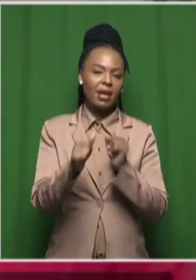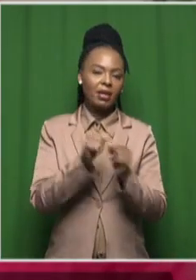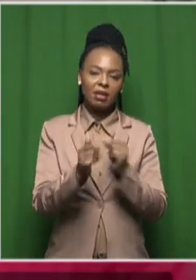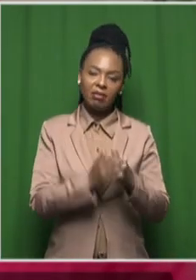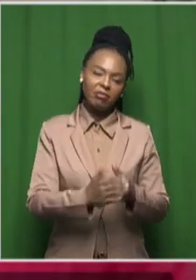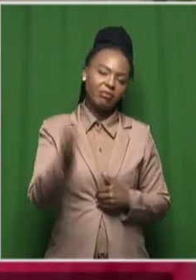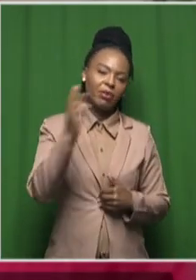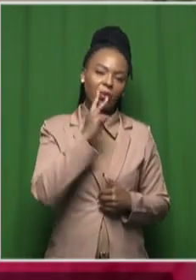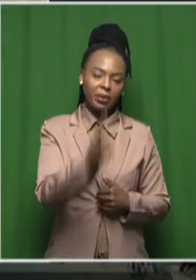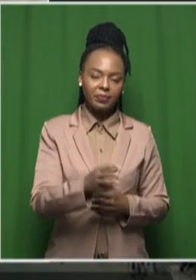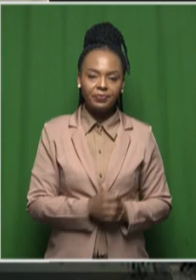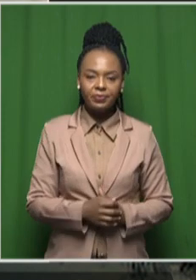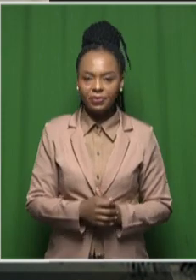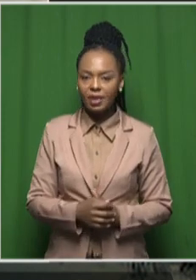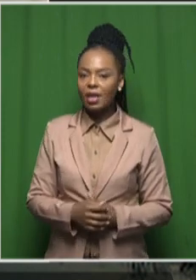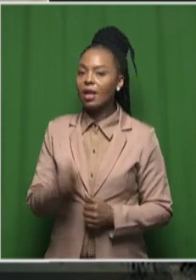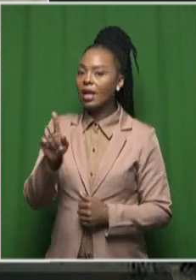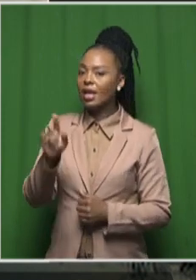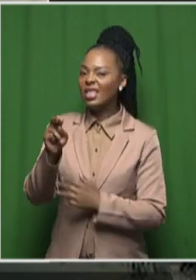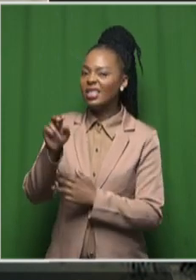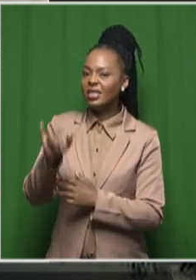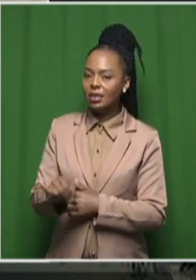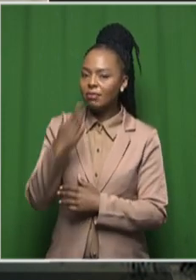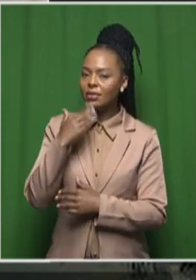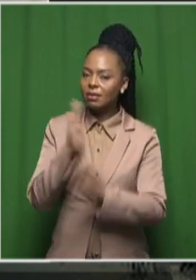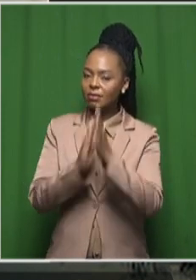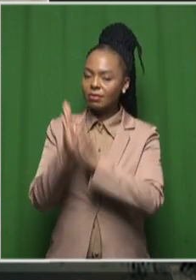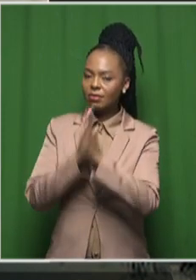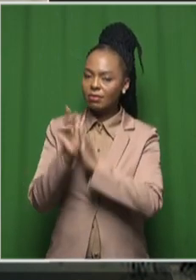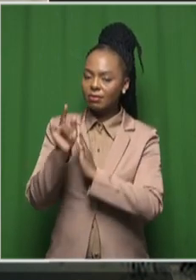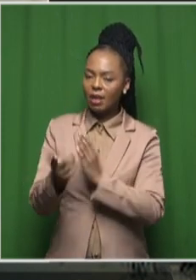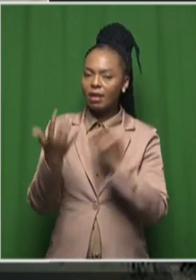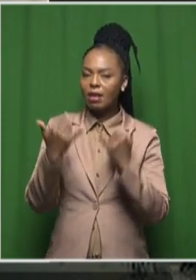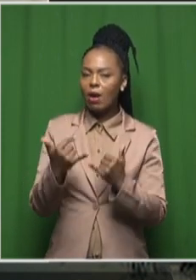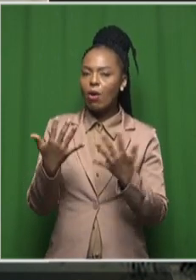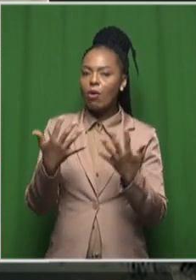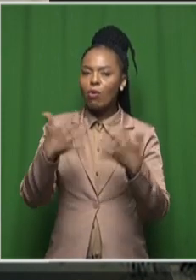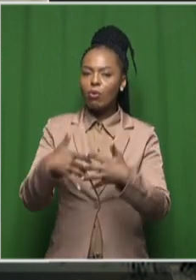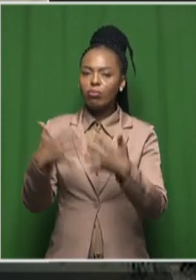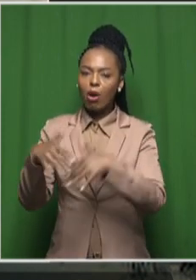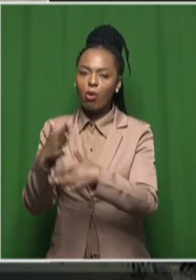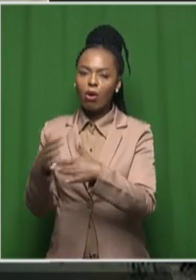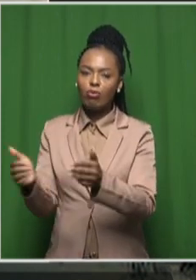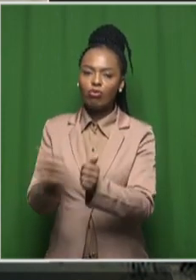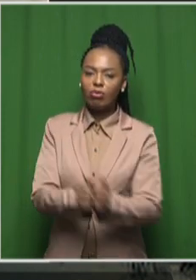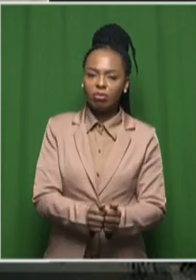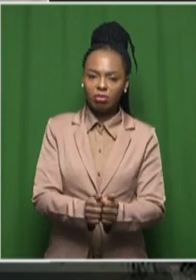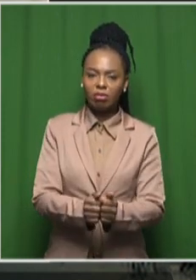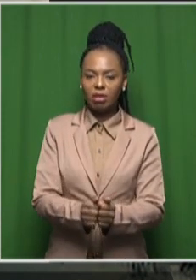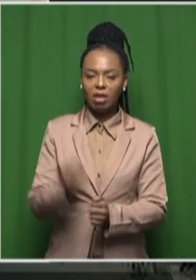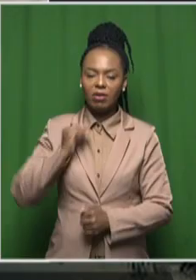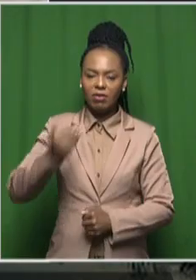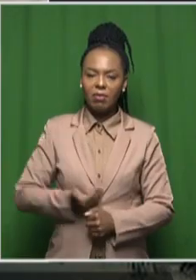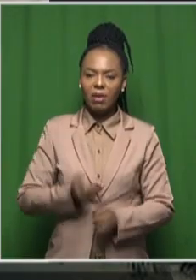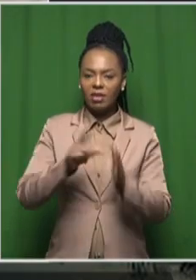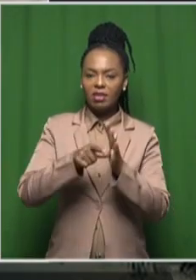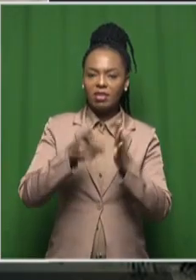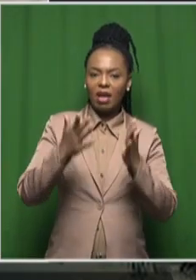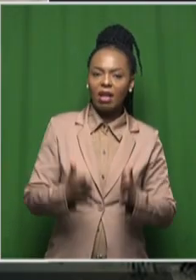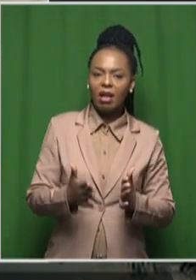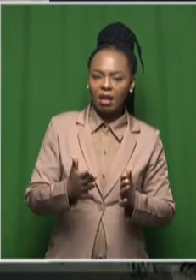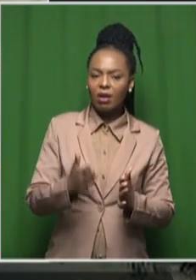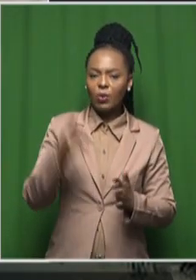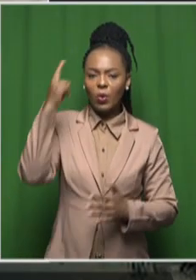Right. Now, Nindya, how do you perceive the collaboration, among female designers? Do you think it fosters